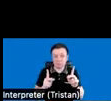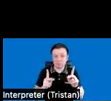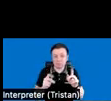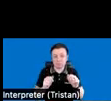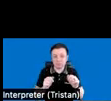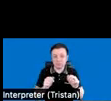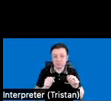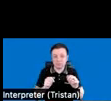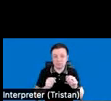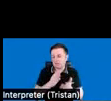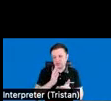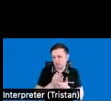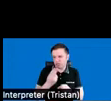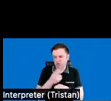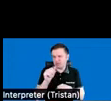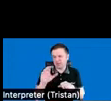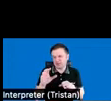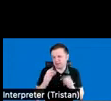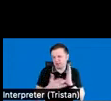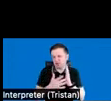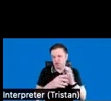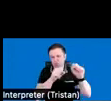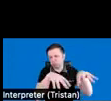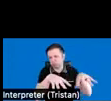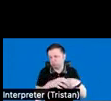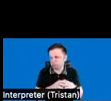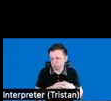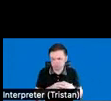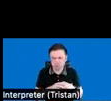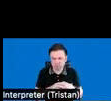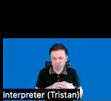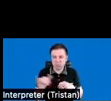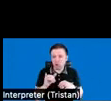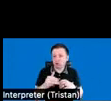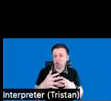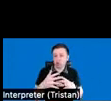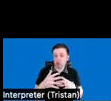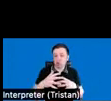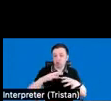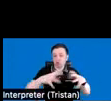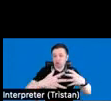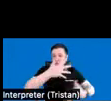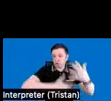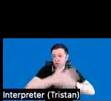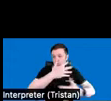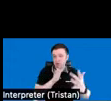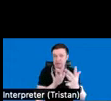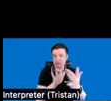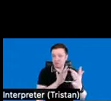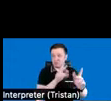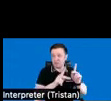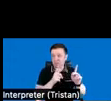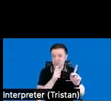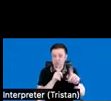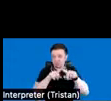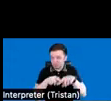AAC technology and devices. And secondly, the social networks of people who rely on AAC are extremely limited,